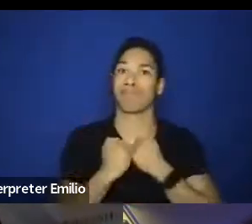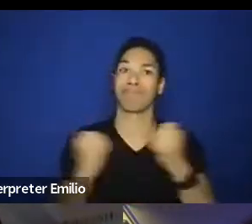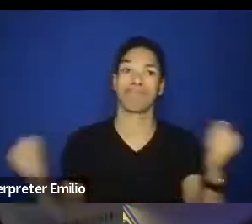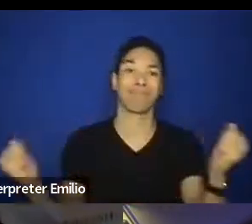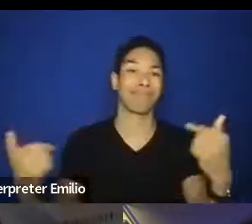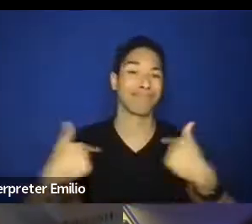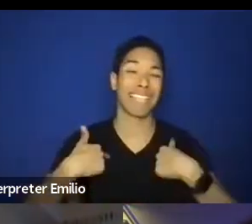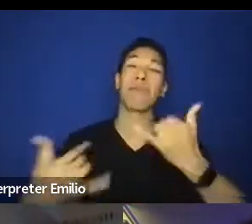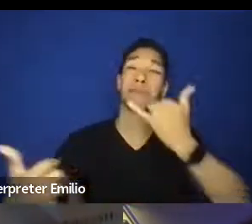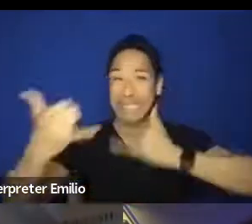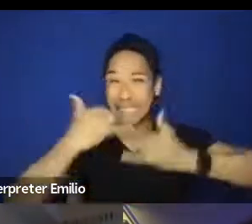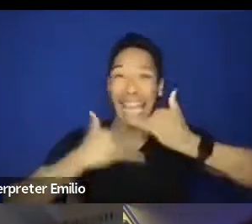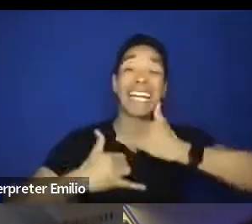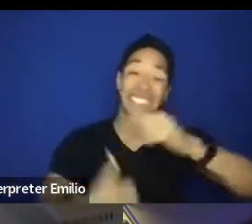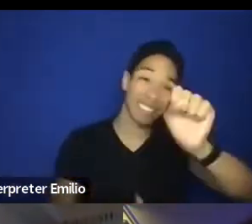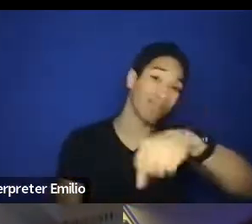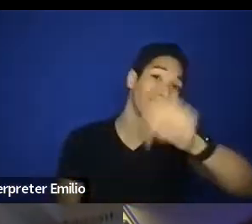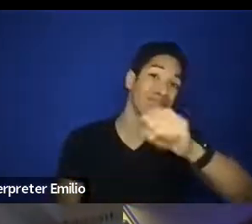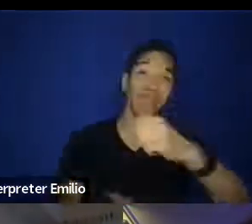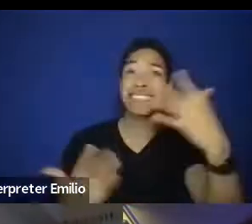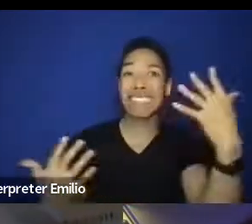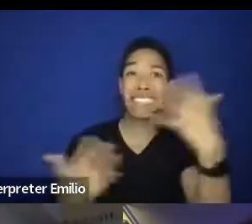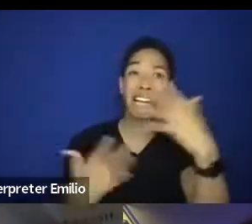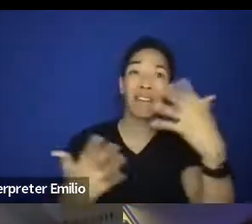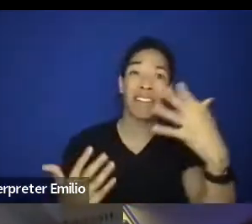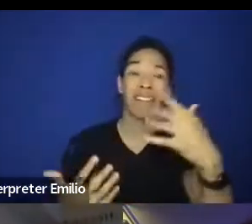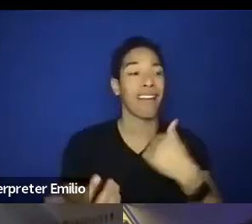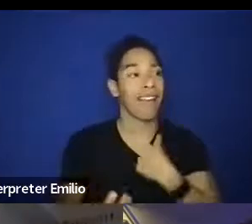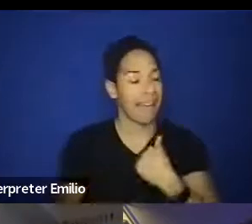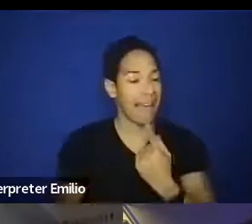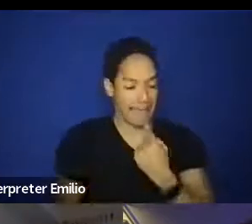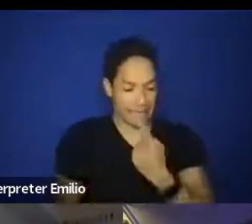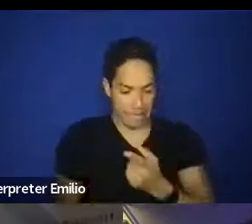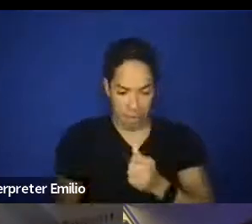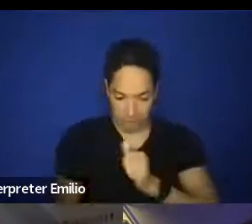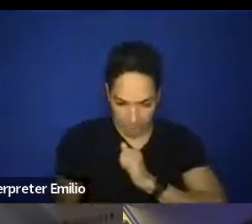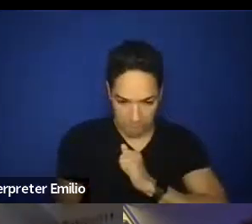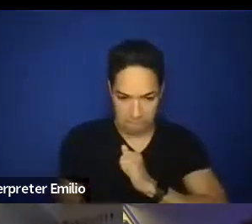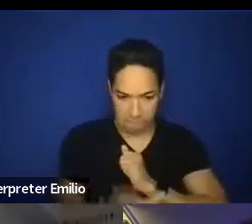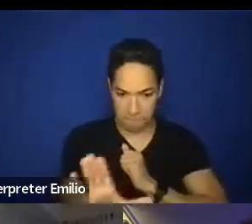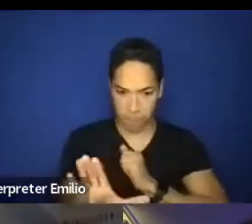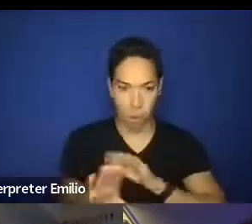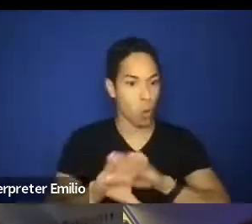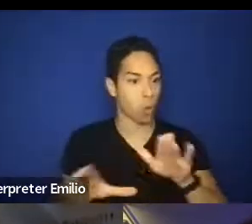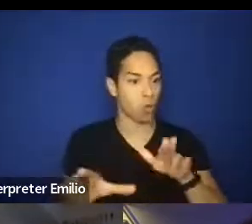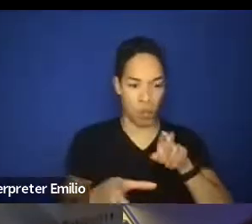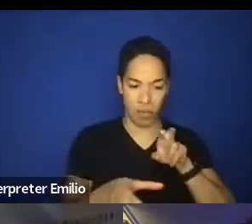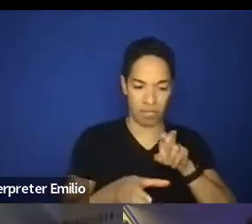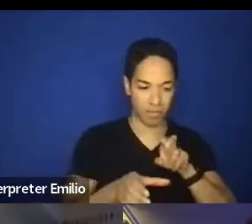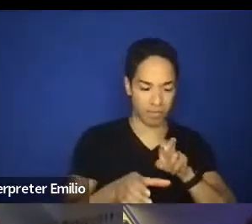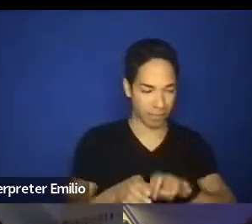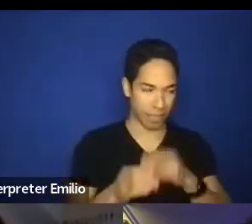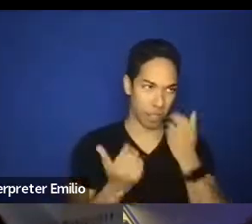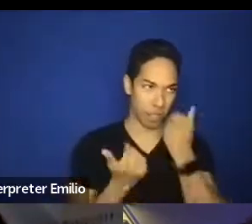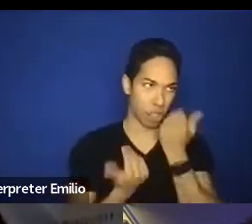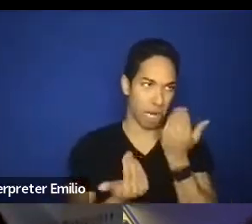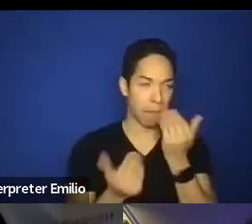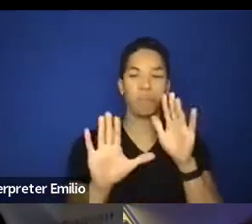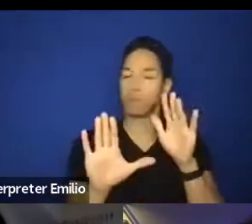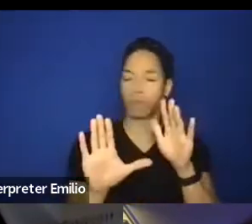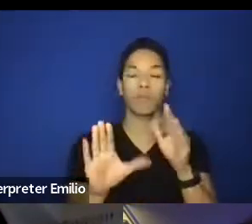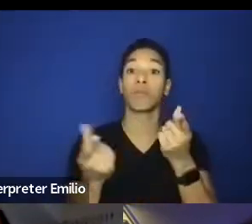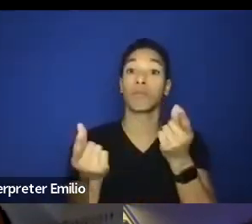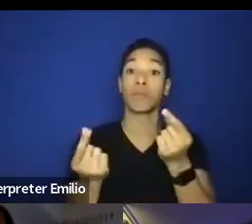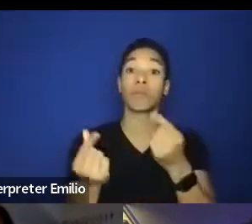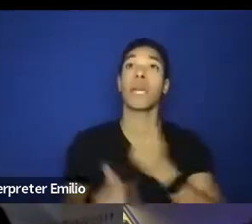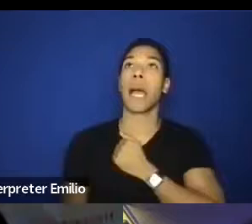and I have to tell my own self, like, don't sit in the shame, apologize, let it go and move